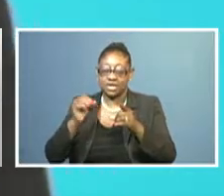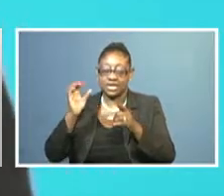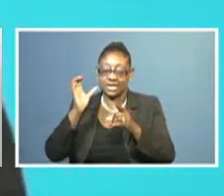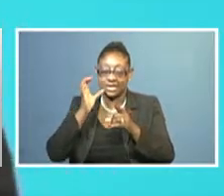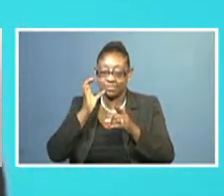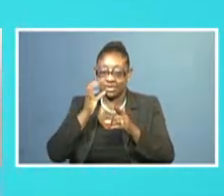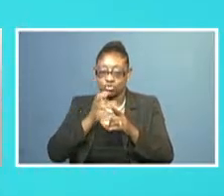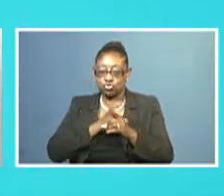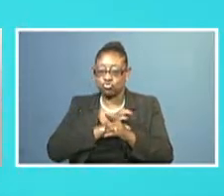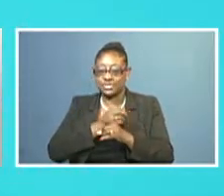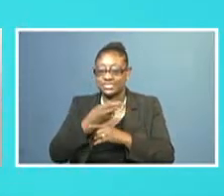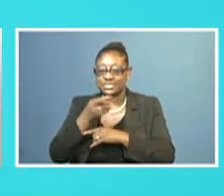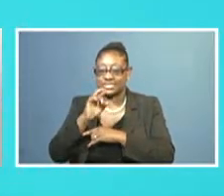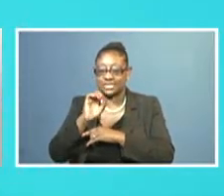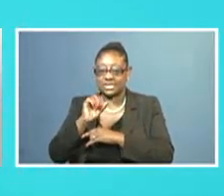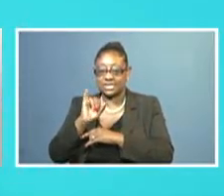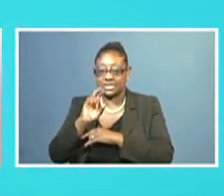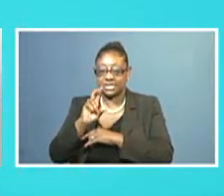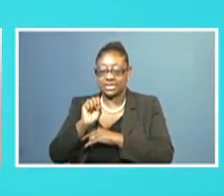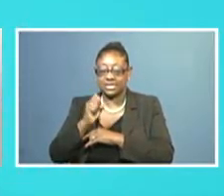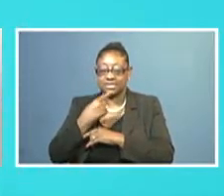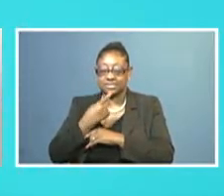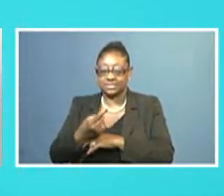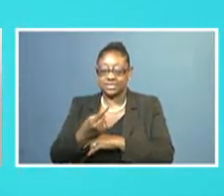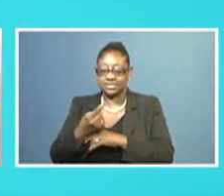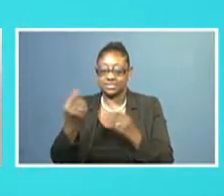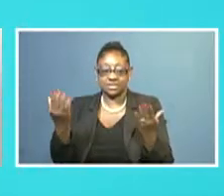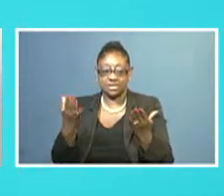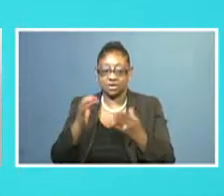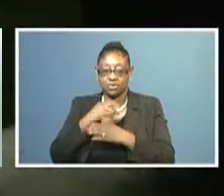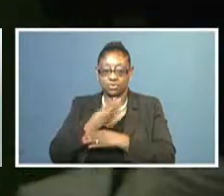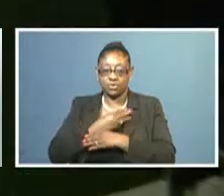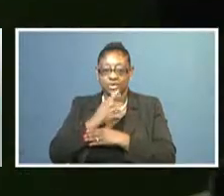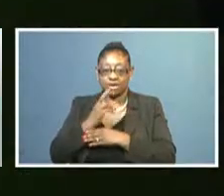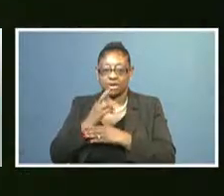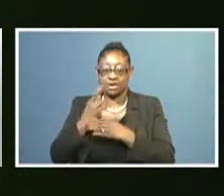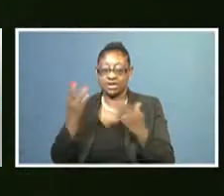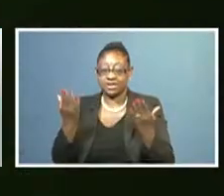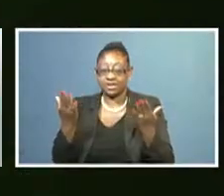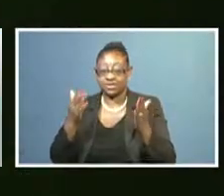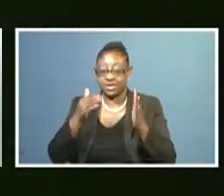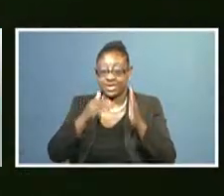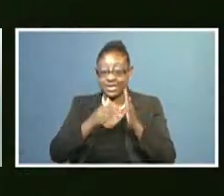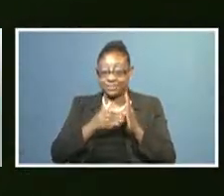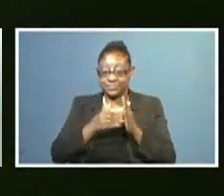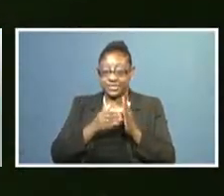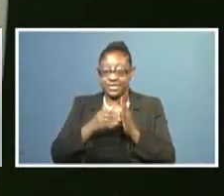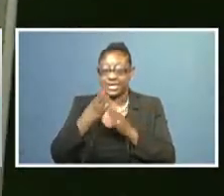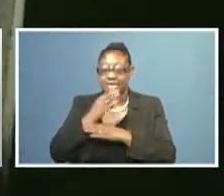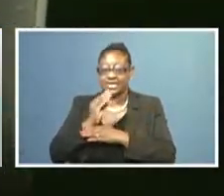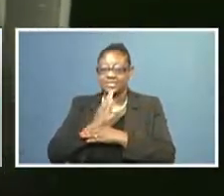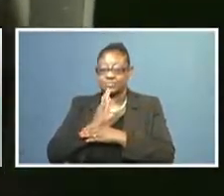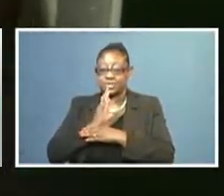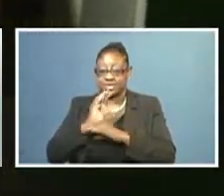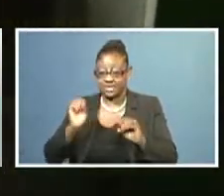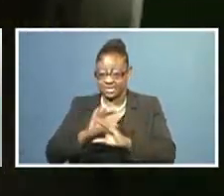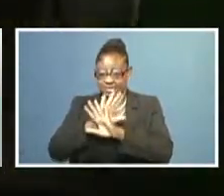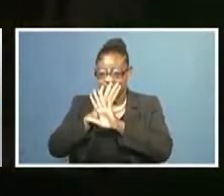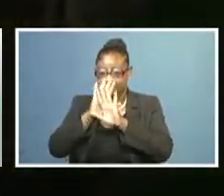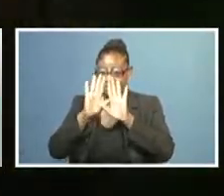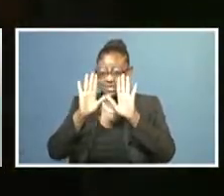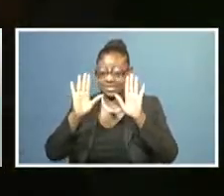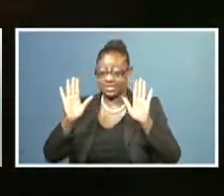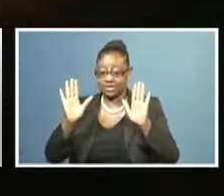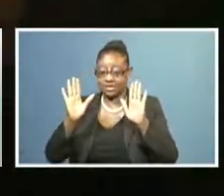Cleopatra Christie says it best. Here we are again. And that here she speaks of a clear reference to the tragedy